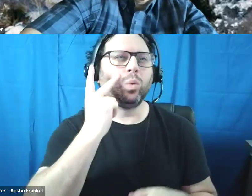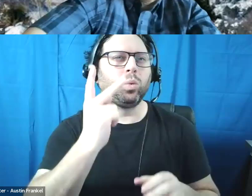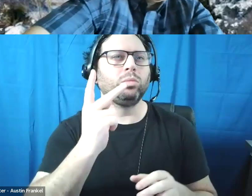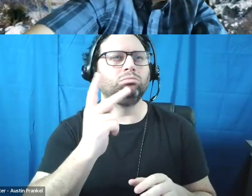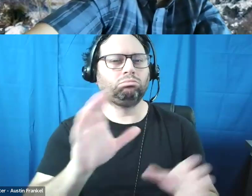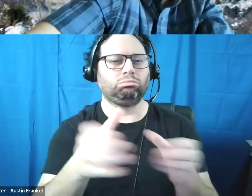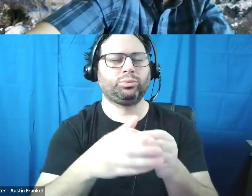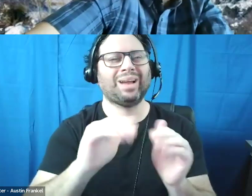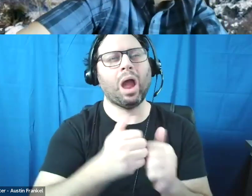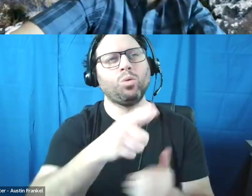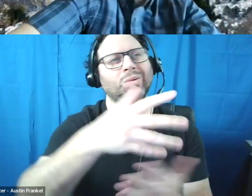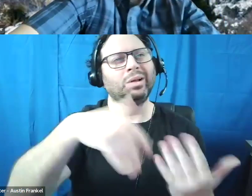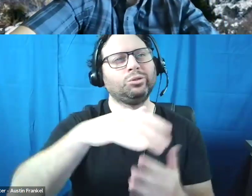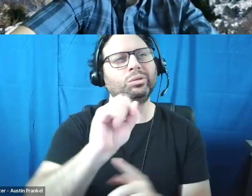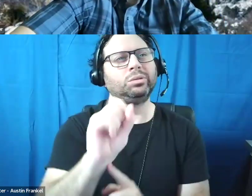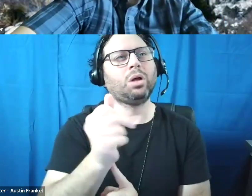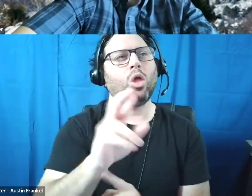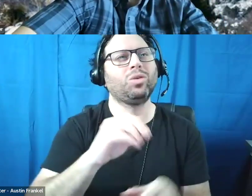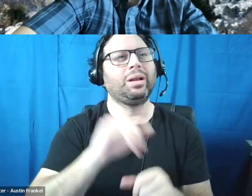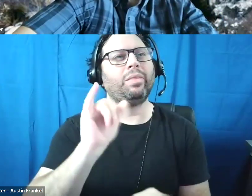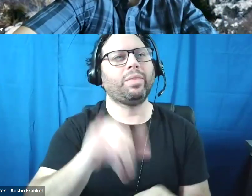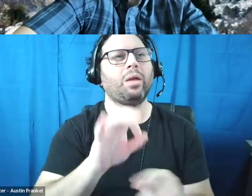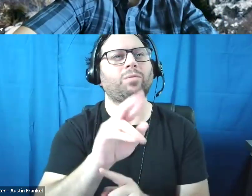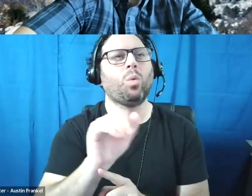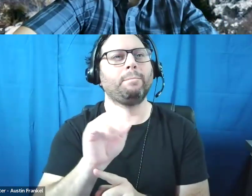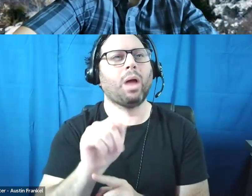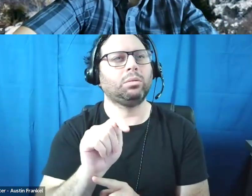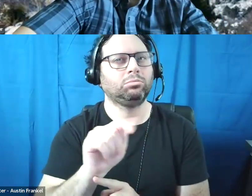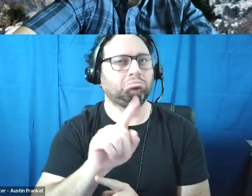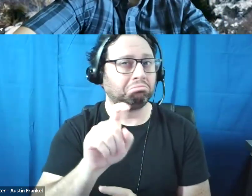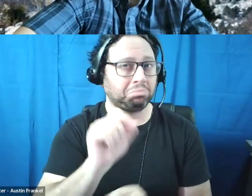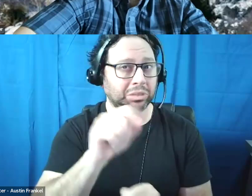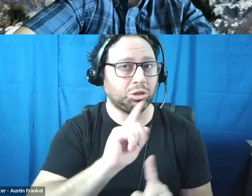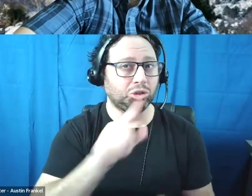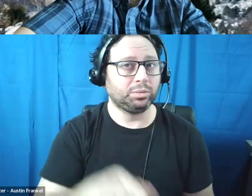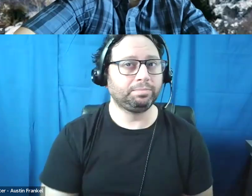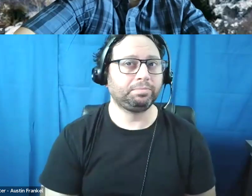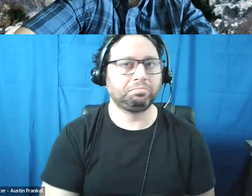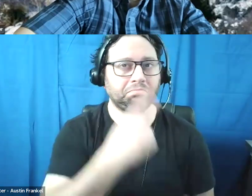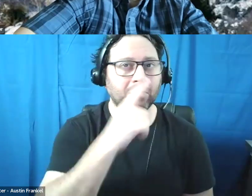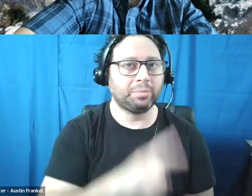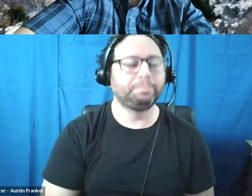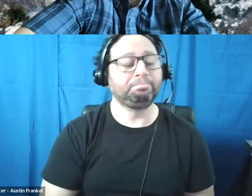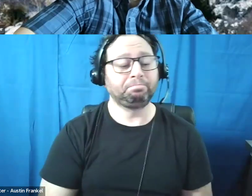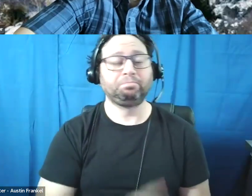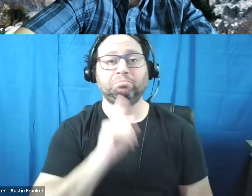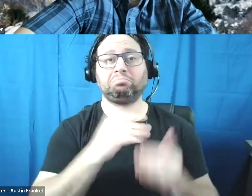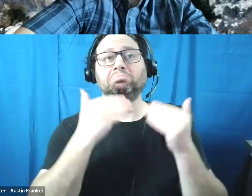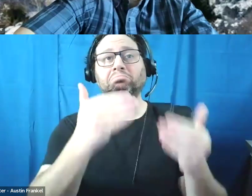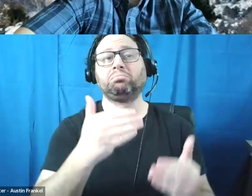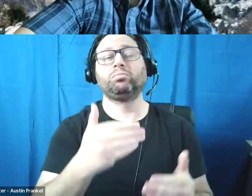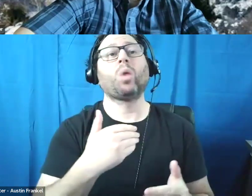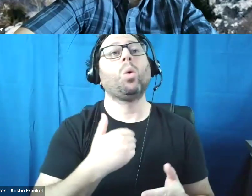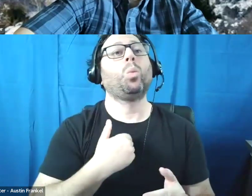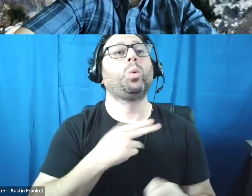engaging the scholars in that format. yeah, so we do it via Zoom.